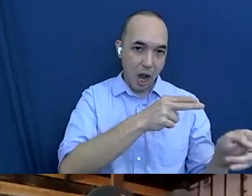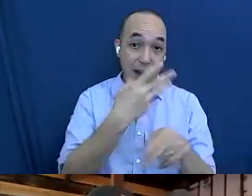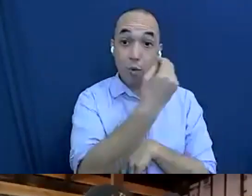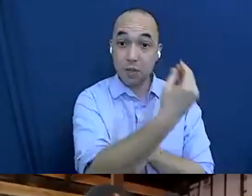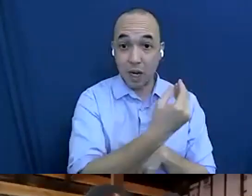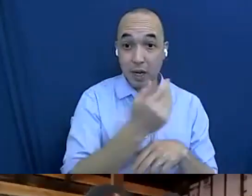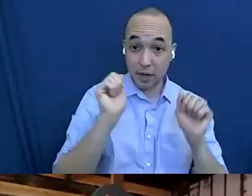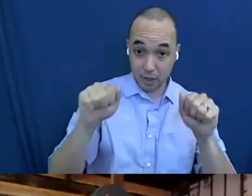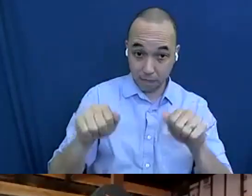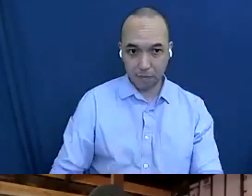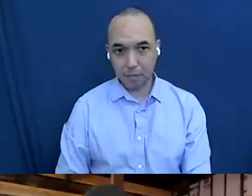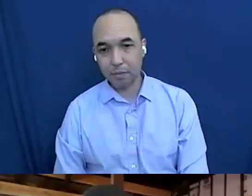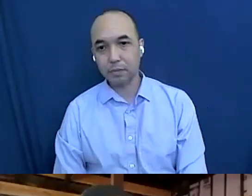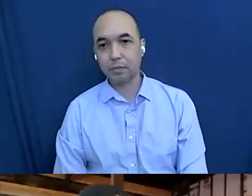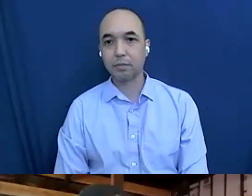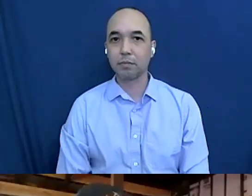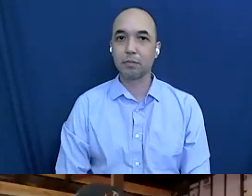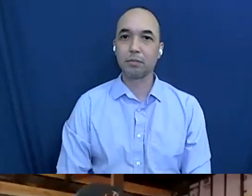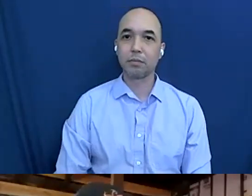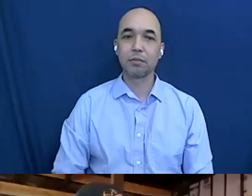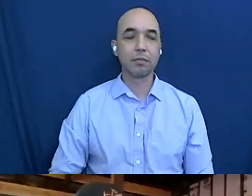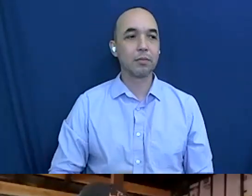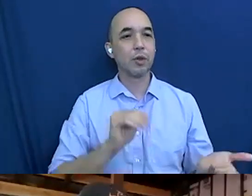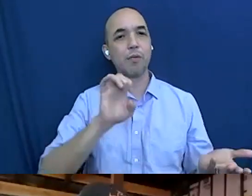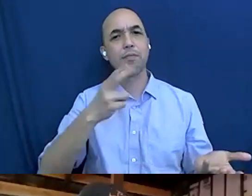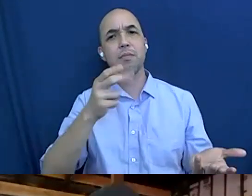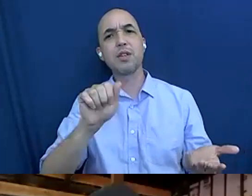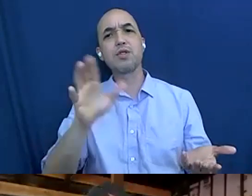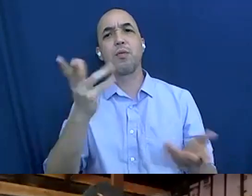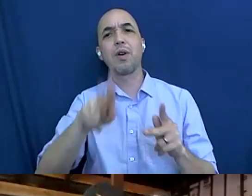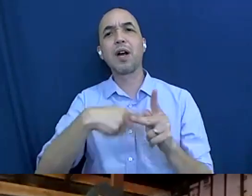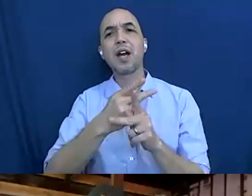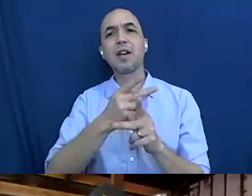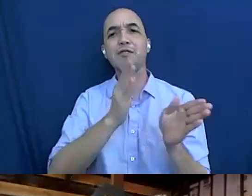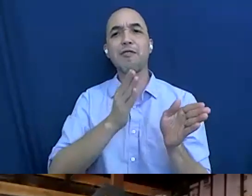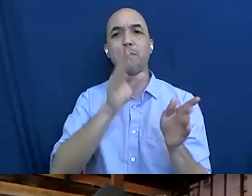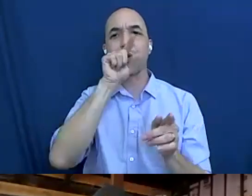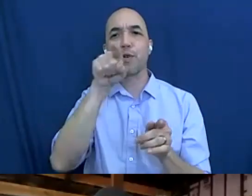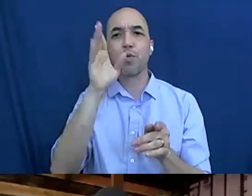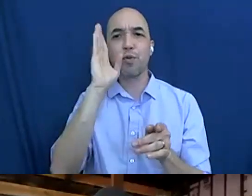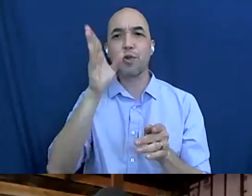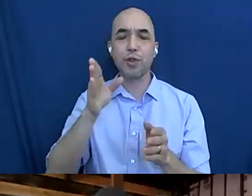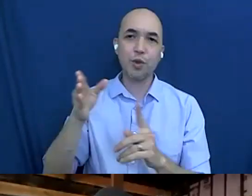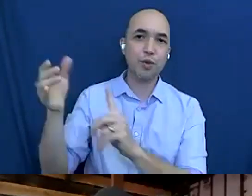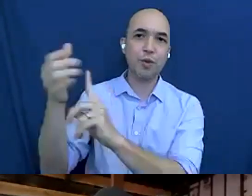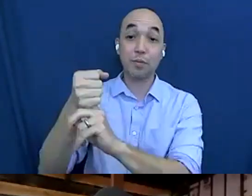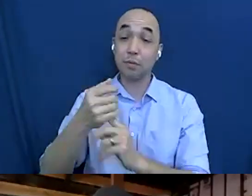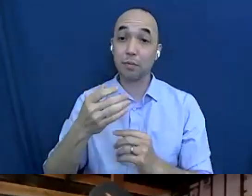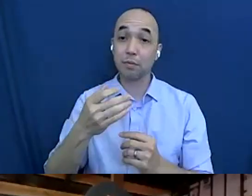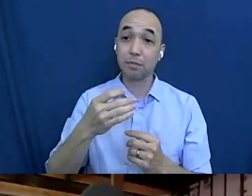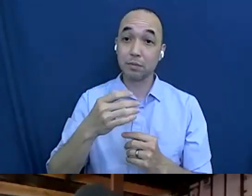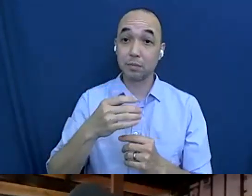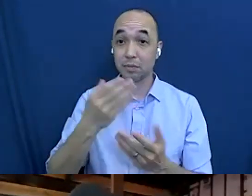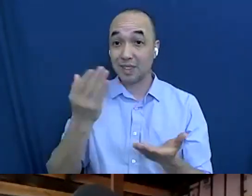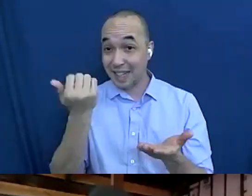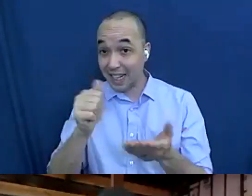Misha? Yeah. What kind of bird are you going to get your family, do you think? Do you have a parakeet? Do you have any kind of birds?